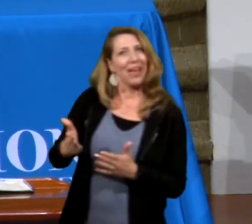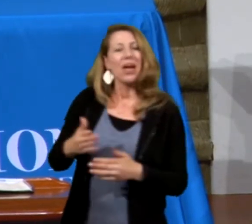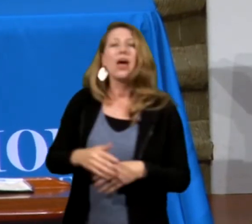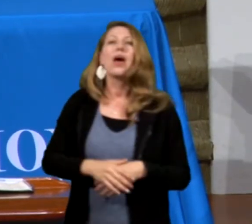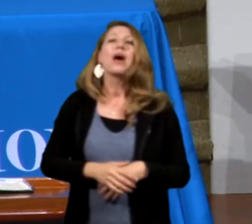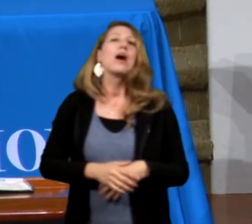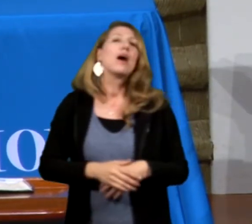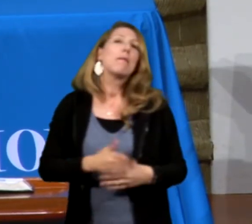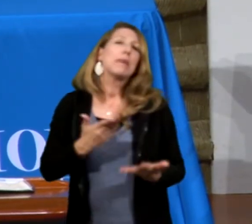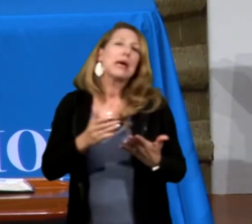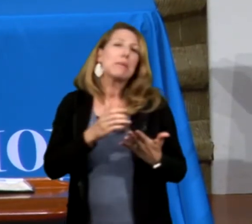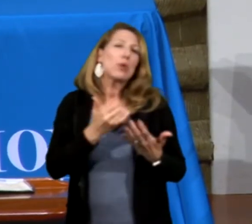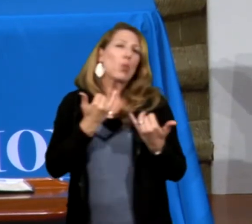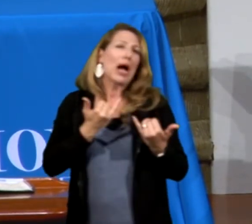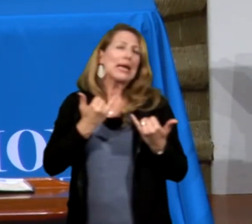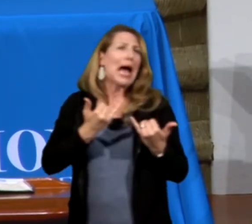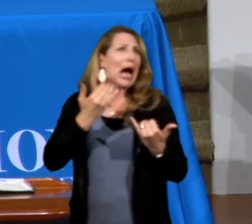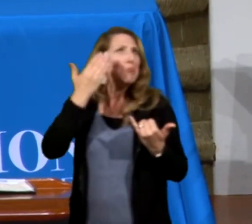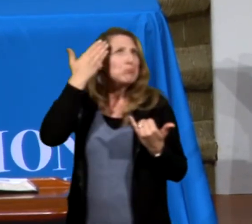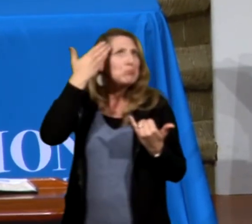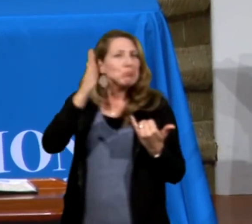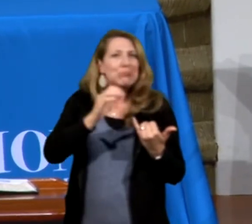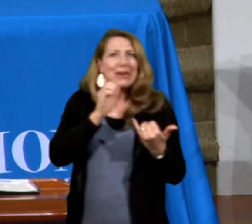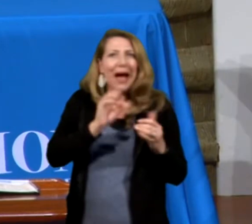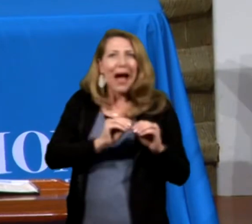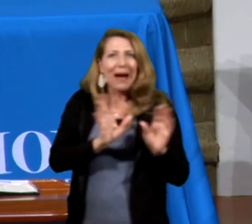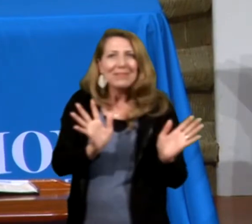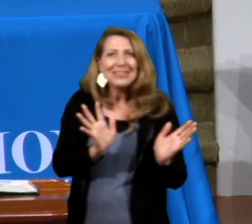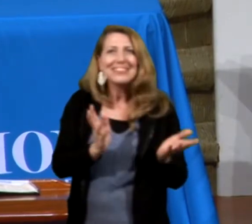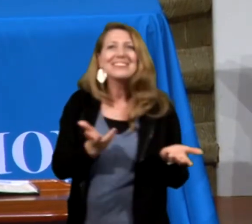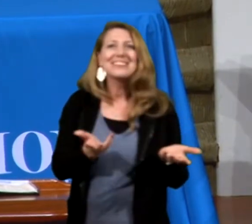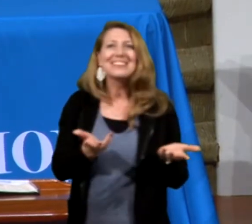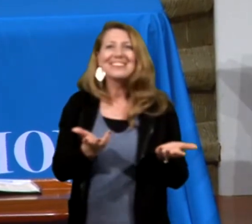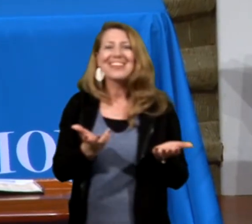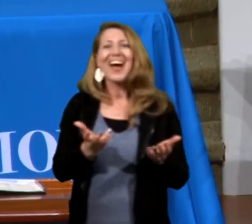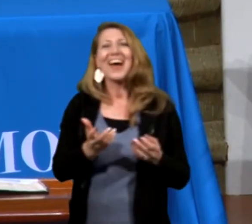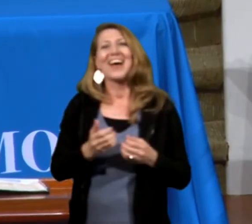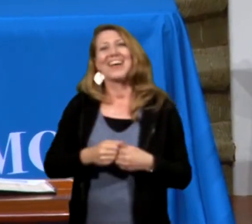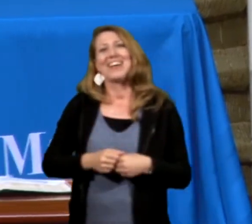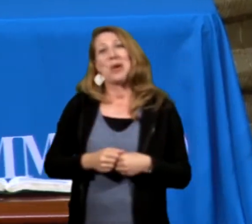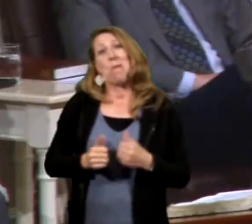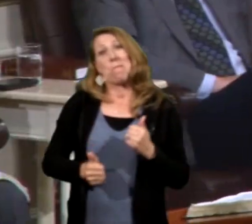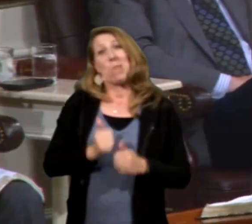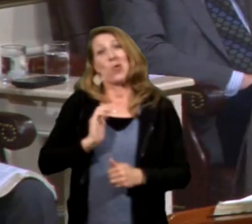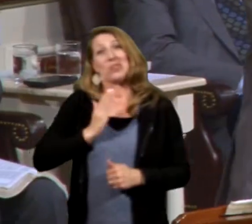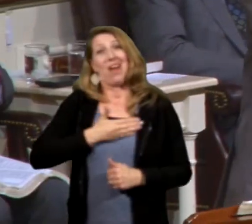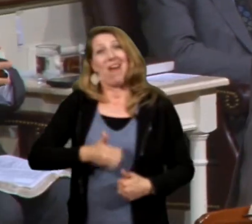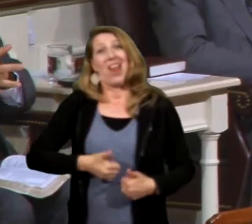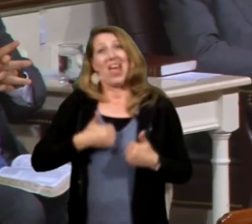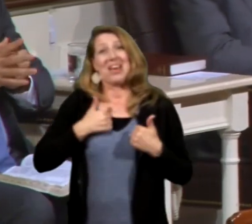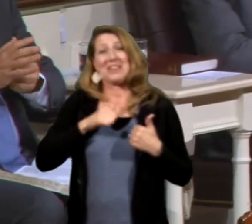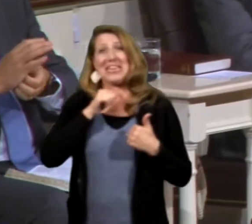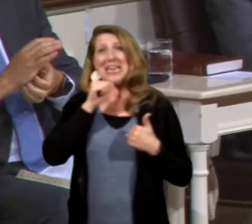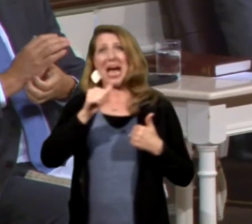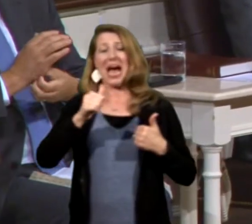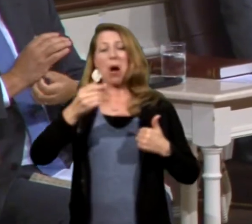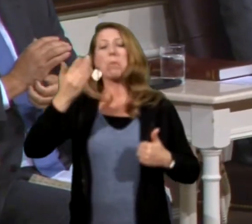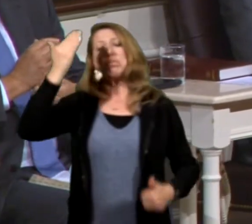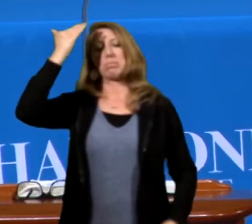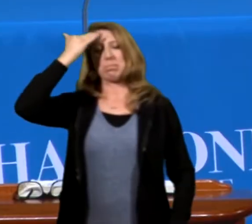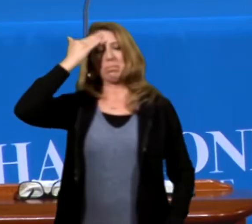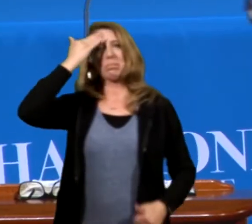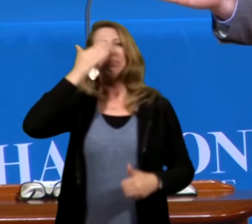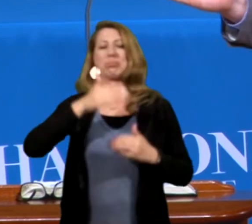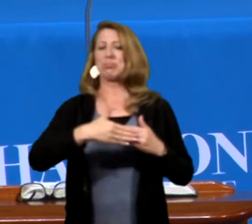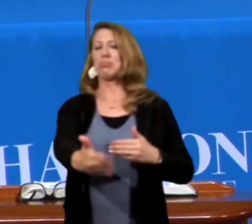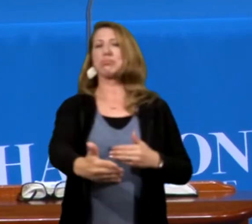be very obvious at this very moment. I would say much of life is not directed. It's like, here's what you're going to do